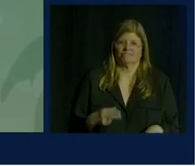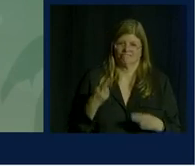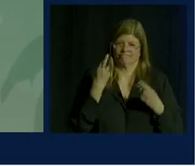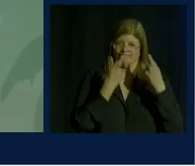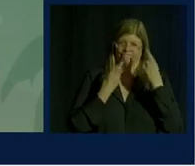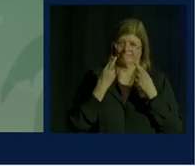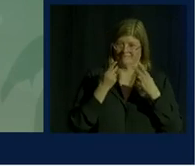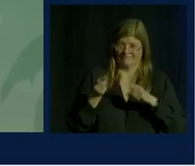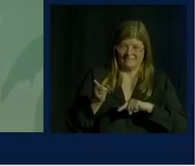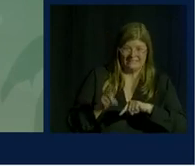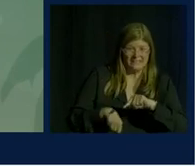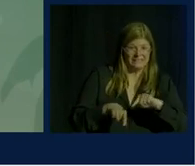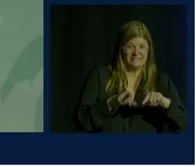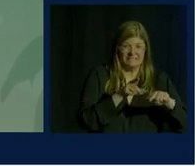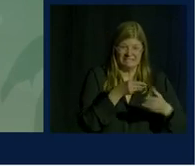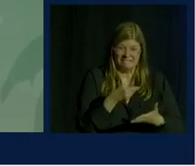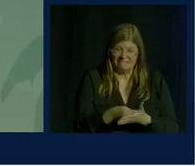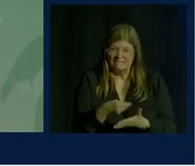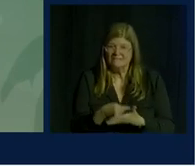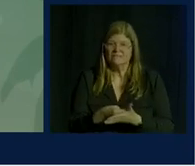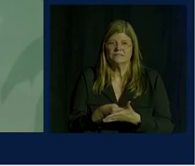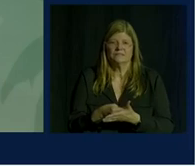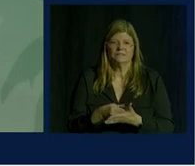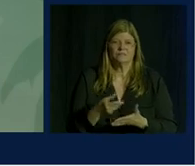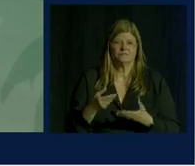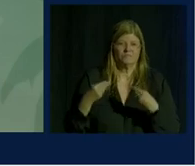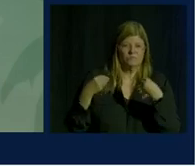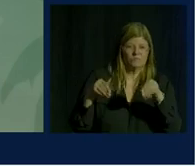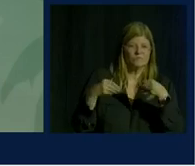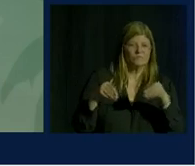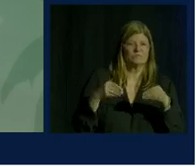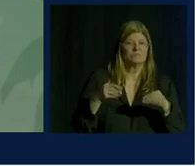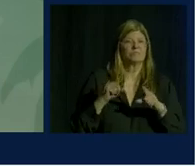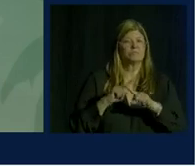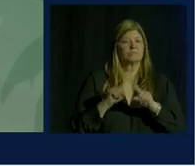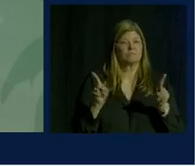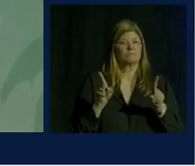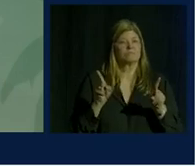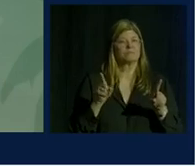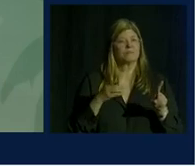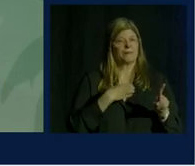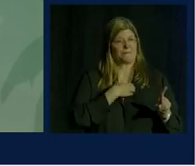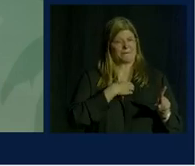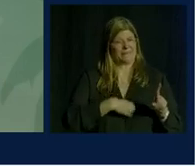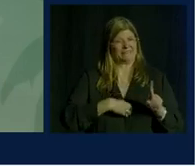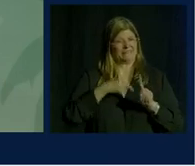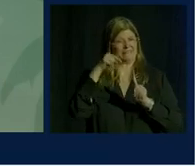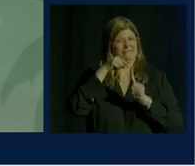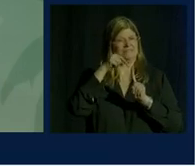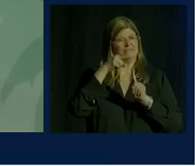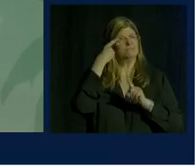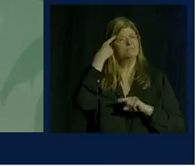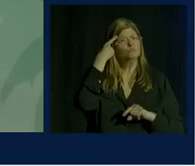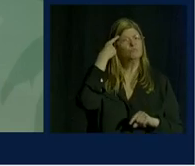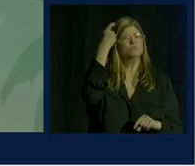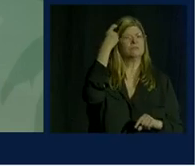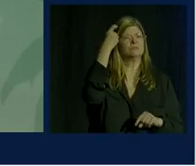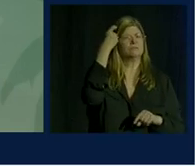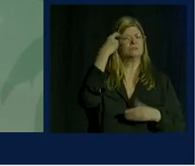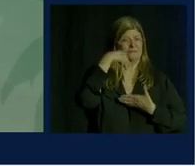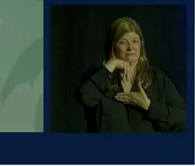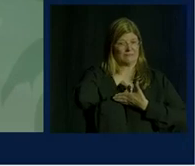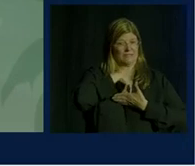to buy a brick and mortar space, but the desire is there, the thought was with near delivery, that's the beauty of